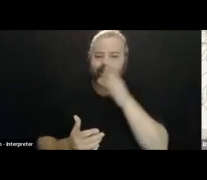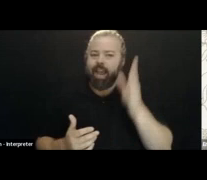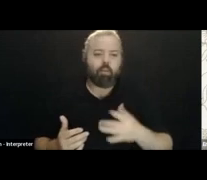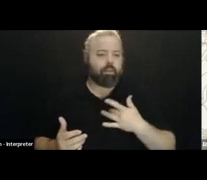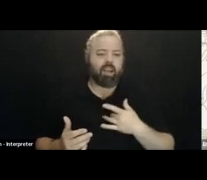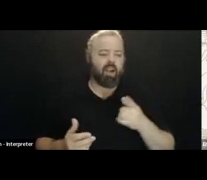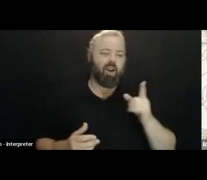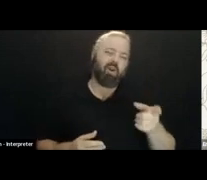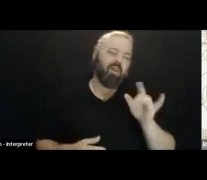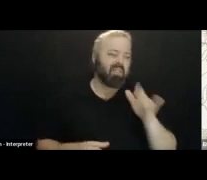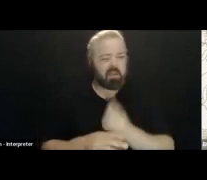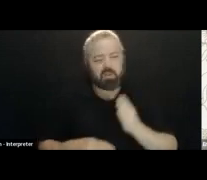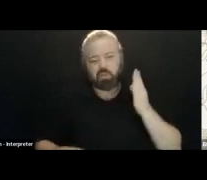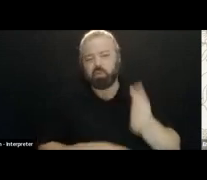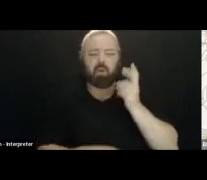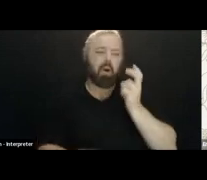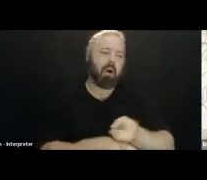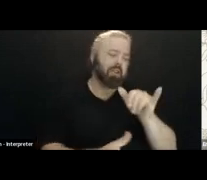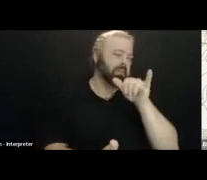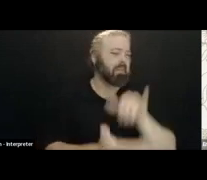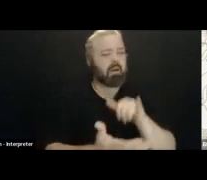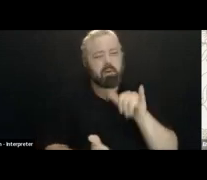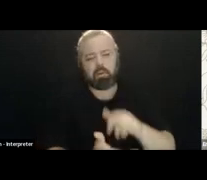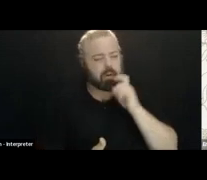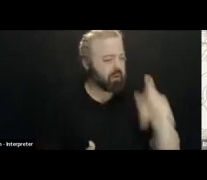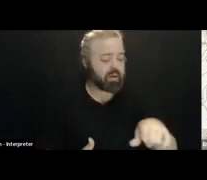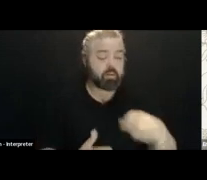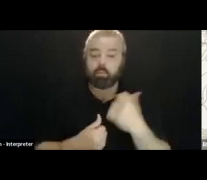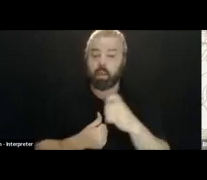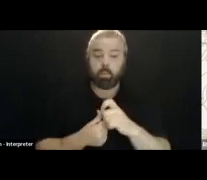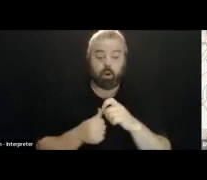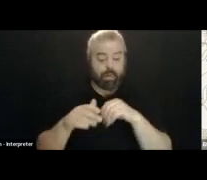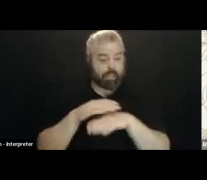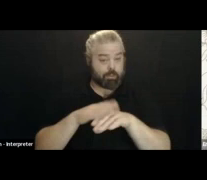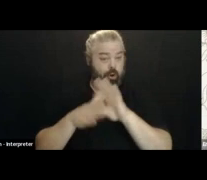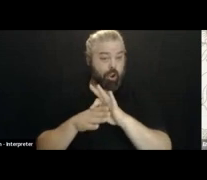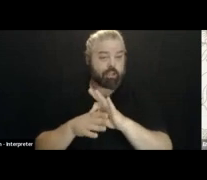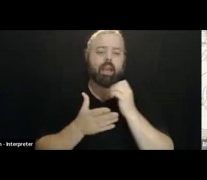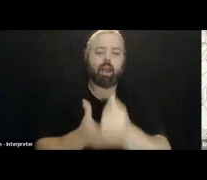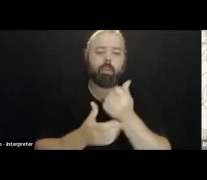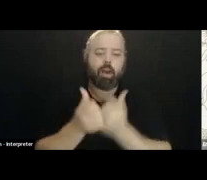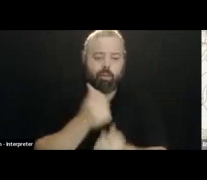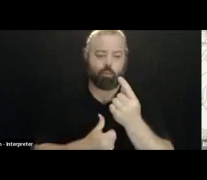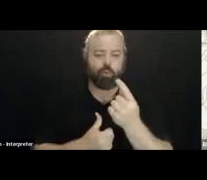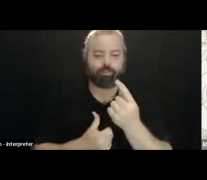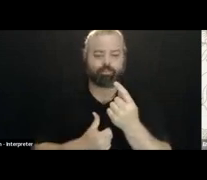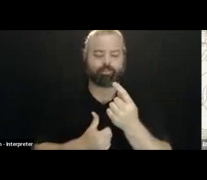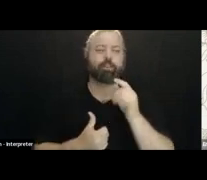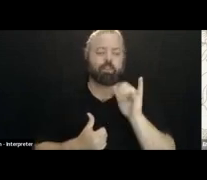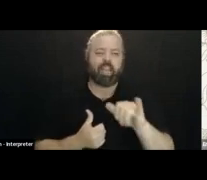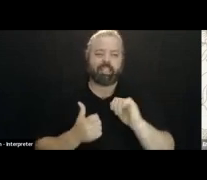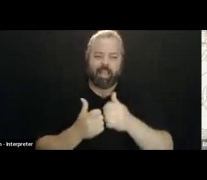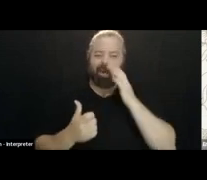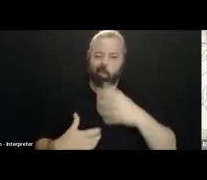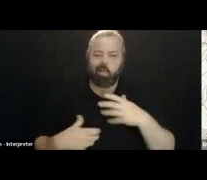needed, because accessible content is better for everybody. And that is how I will end this today. I have a references